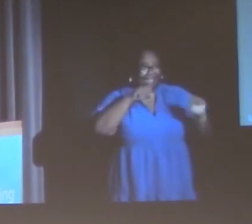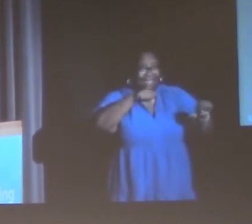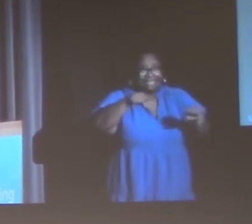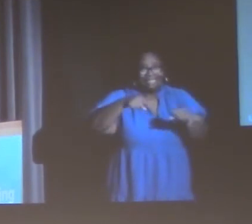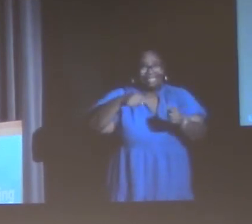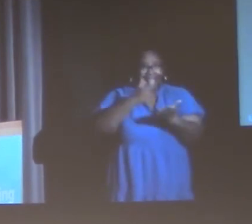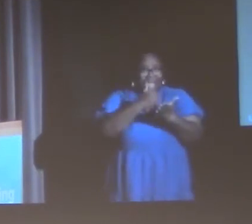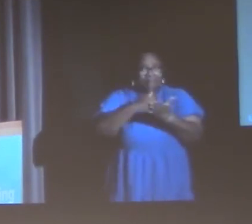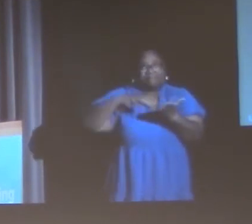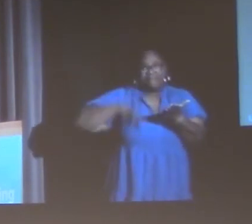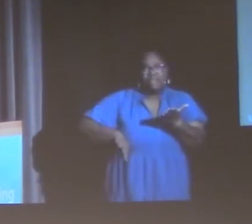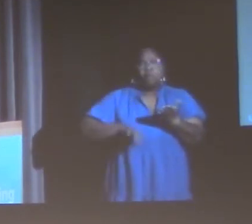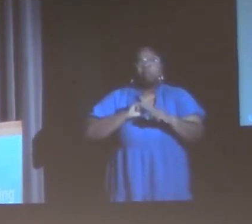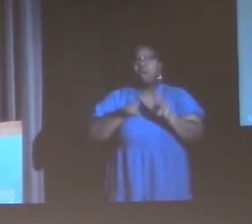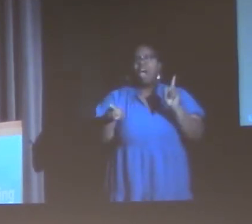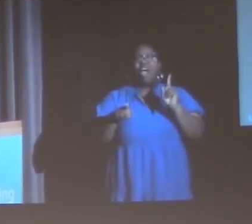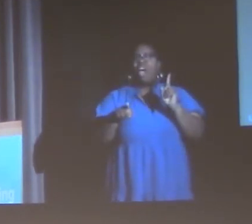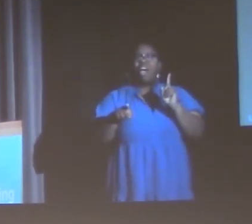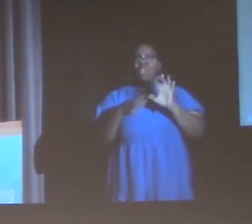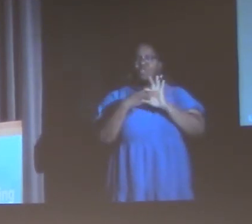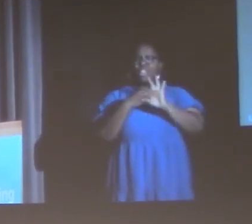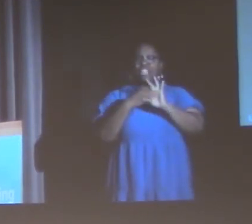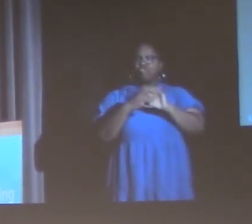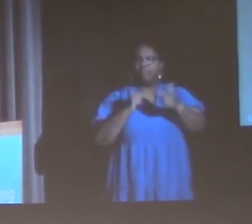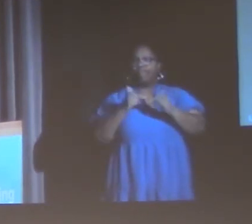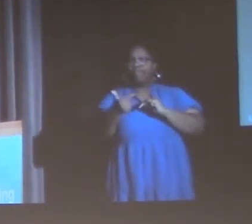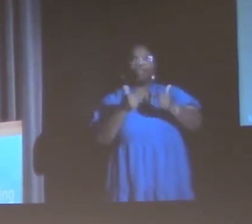weren't able to make those relationships reciprocal.